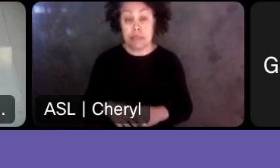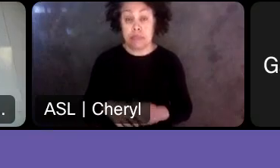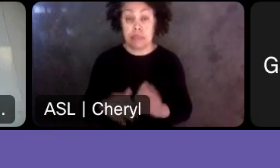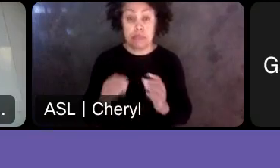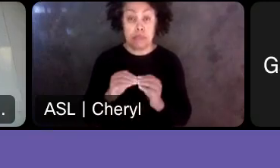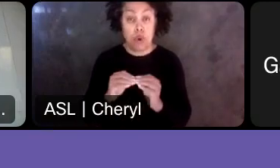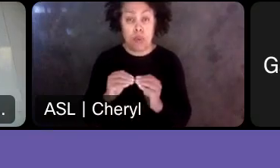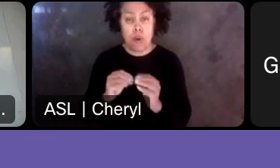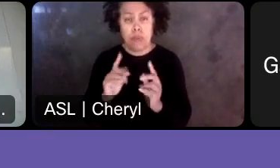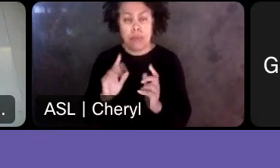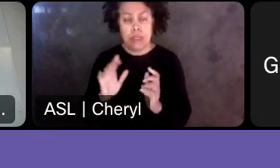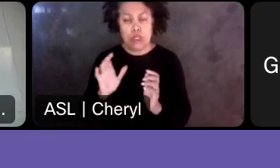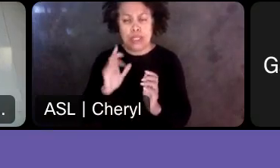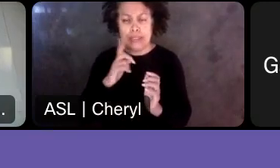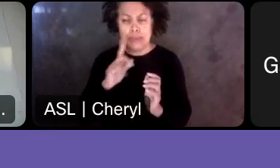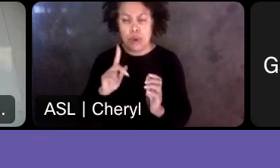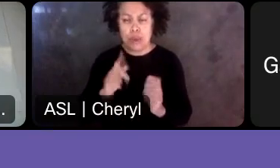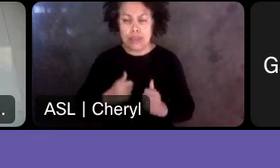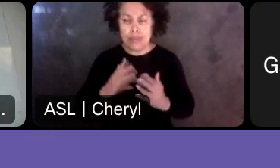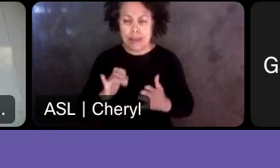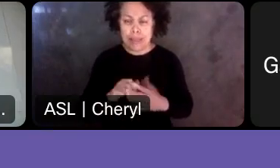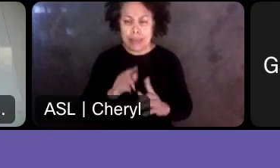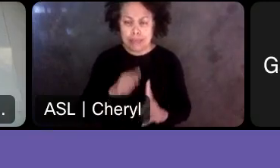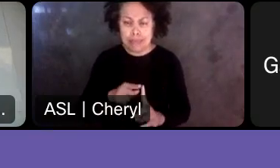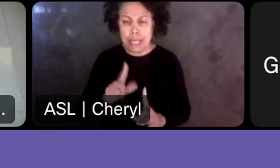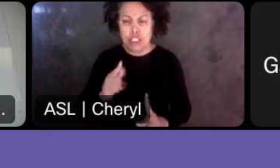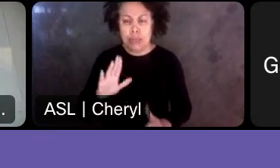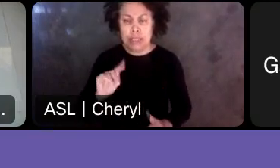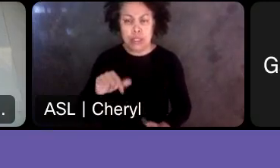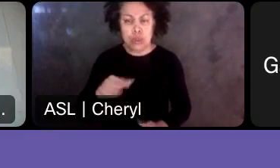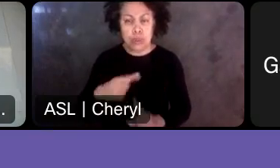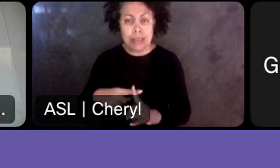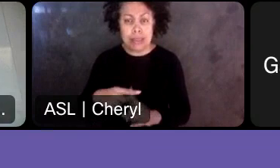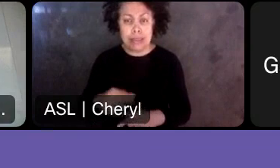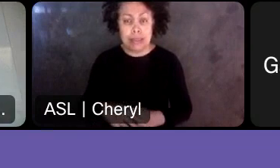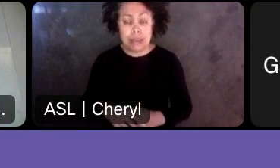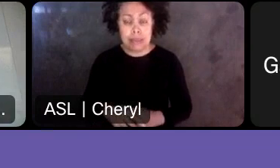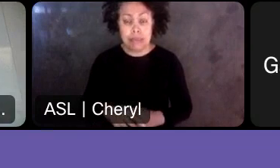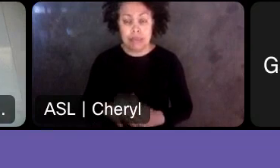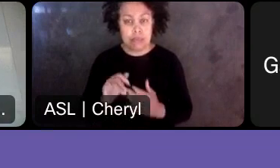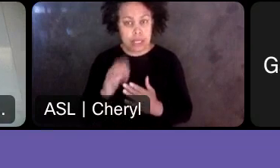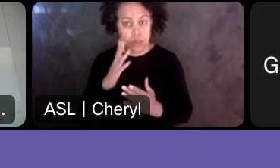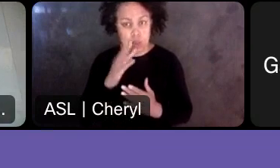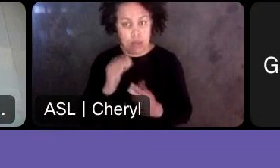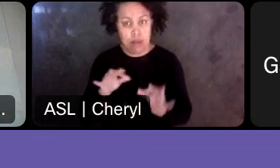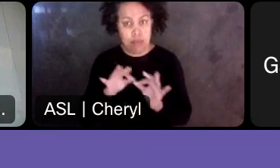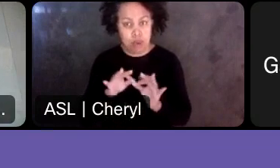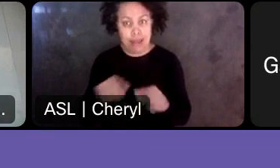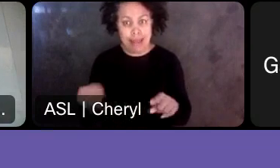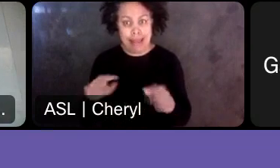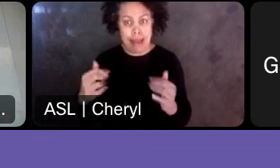identify as LGBTQ plus. It is important for advocates to have a relationship with